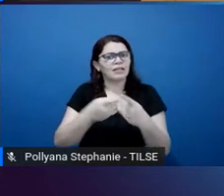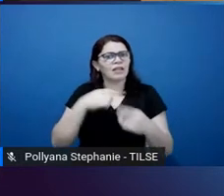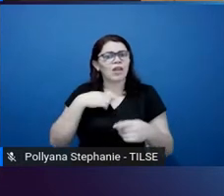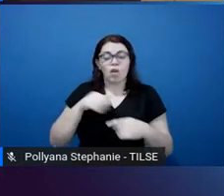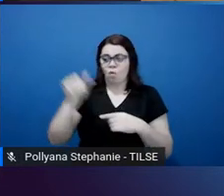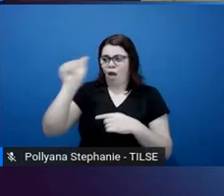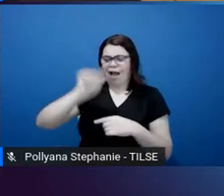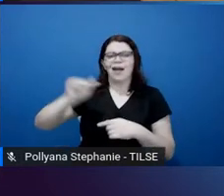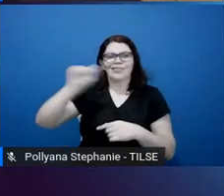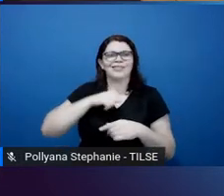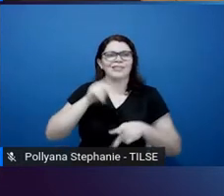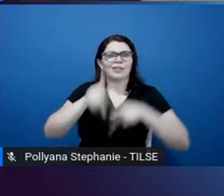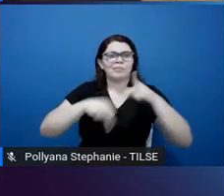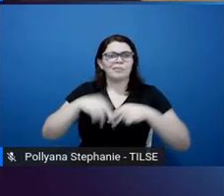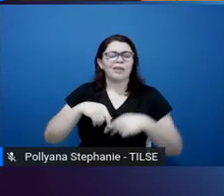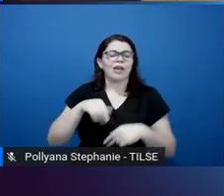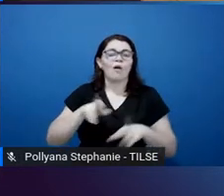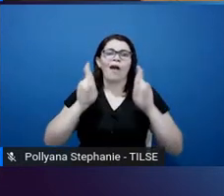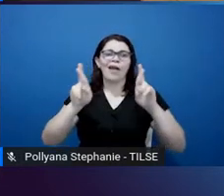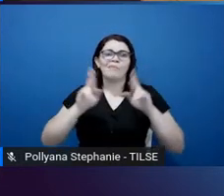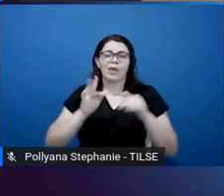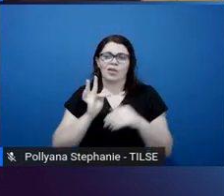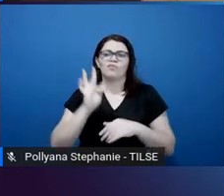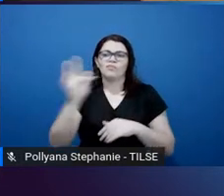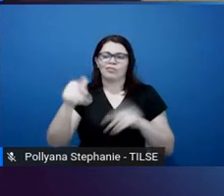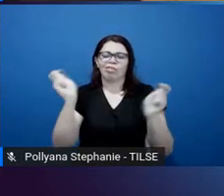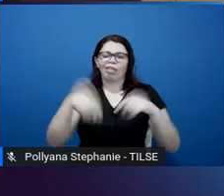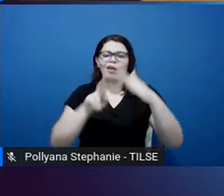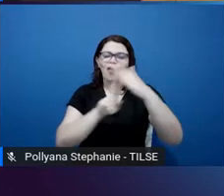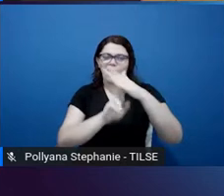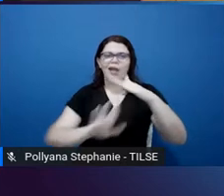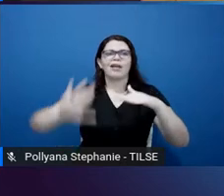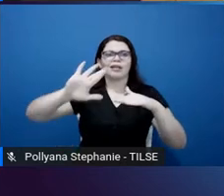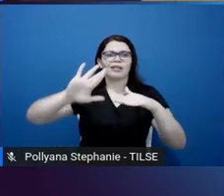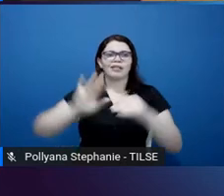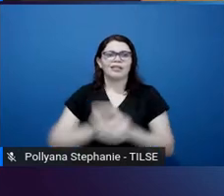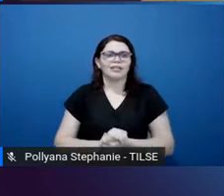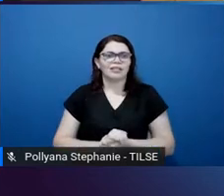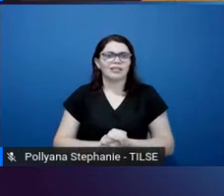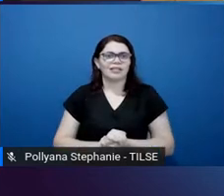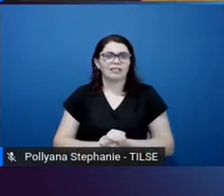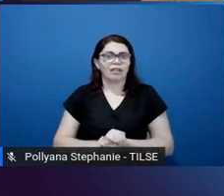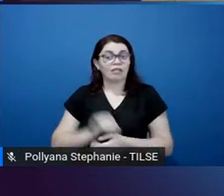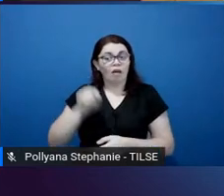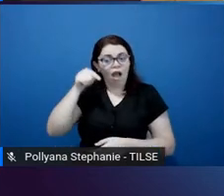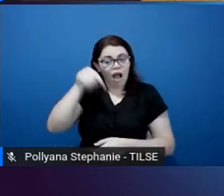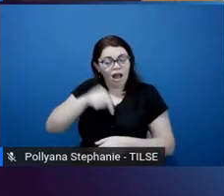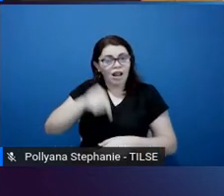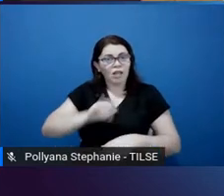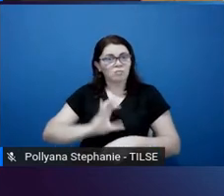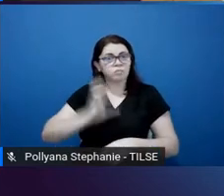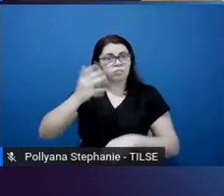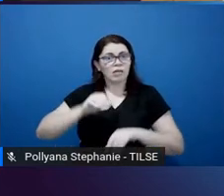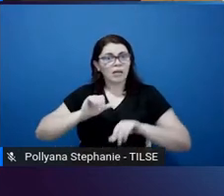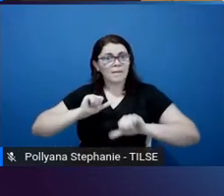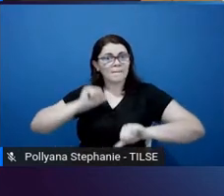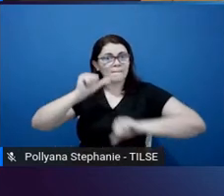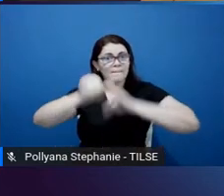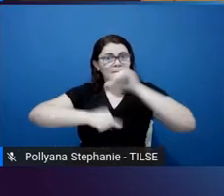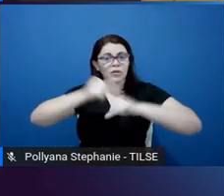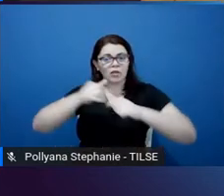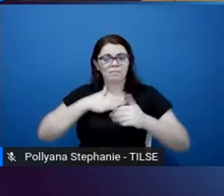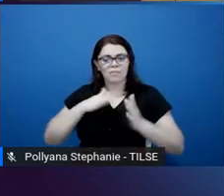I will be a dean. And that really changed my